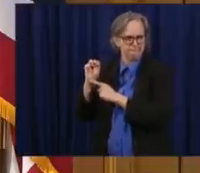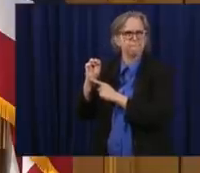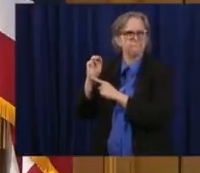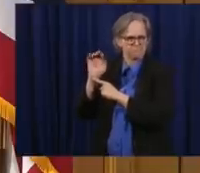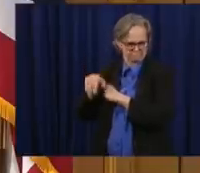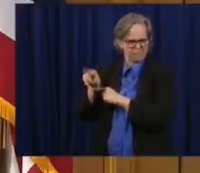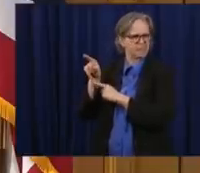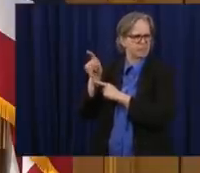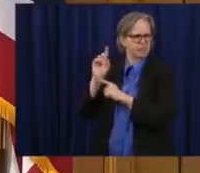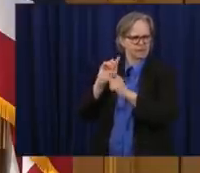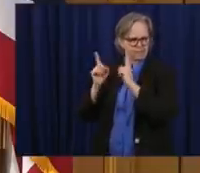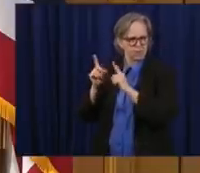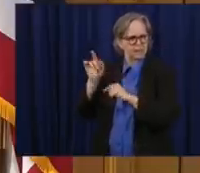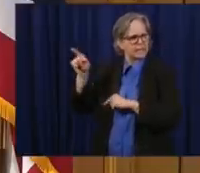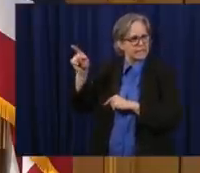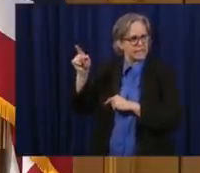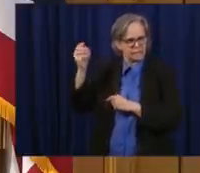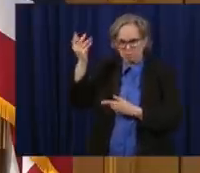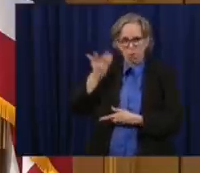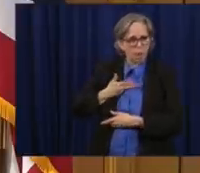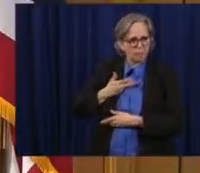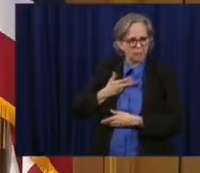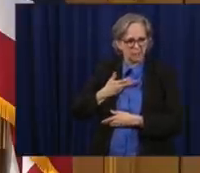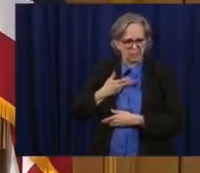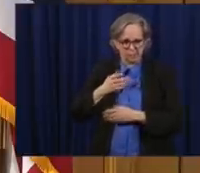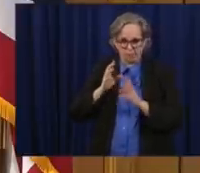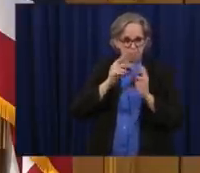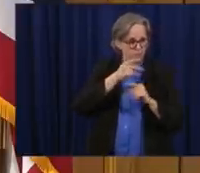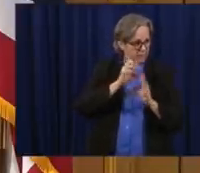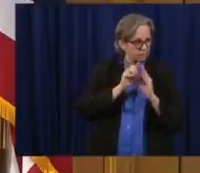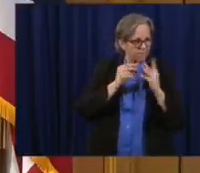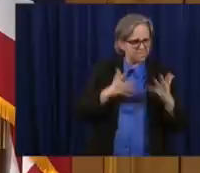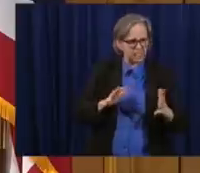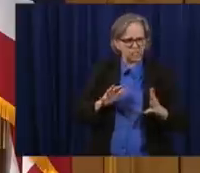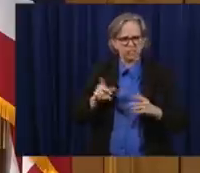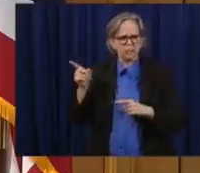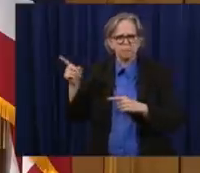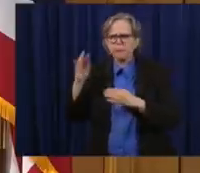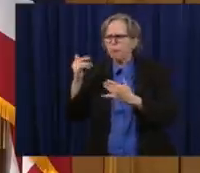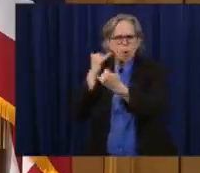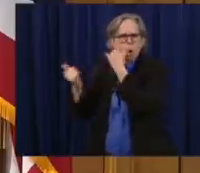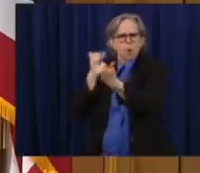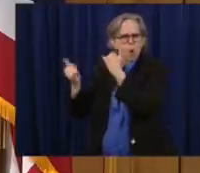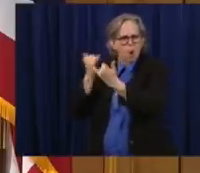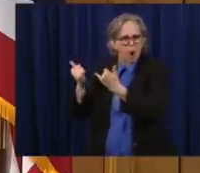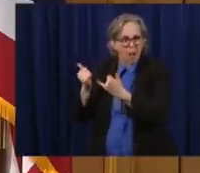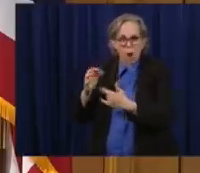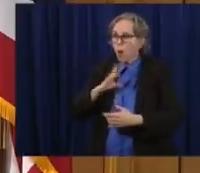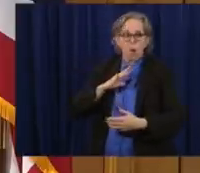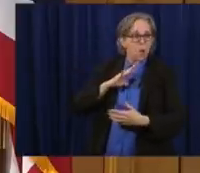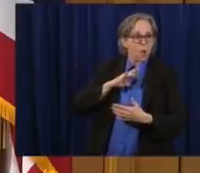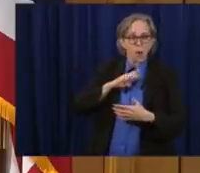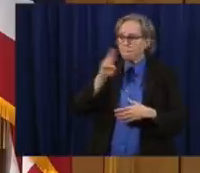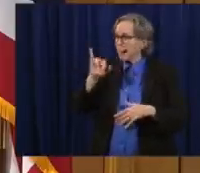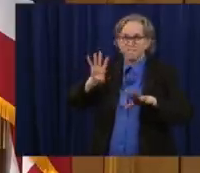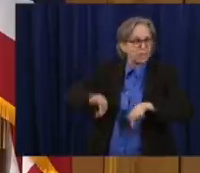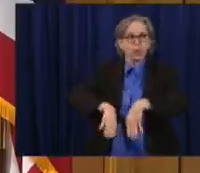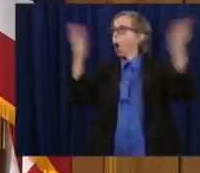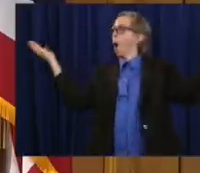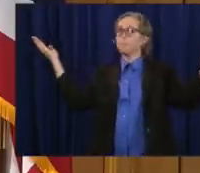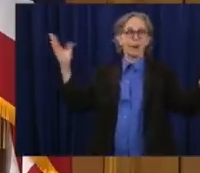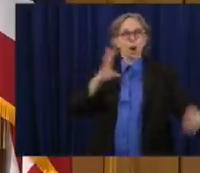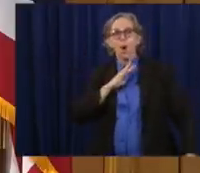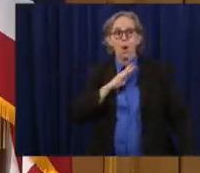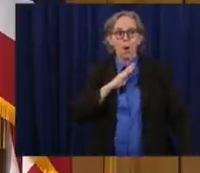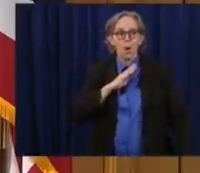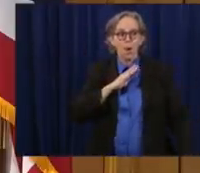calls after the press conference, and he says some people said the state was going to be wide open on May 1, and some